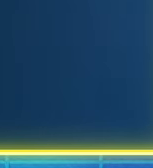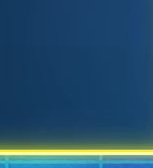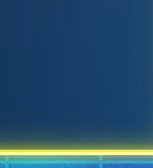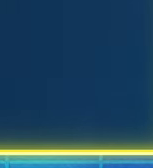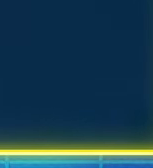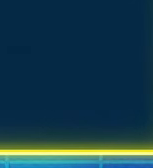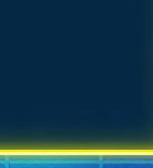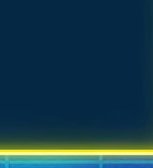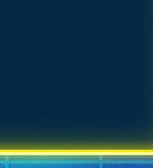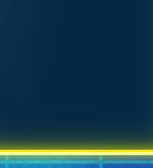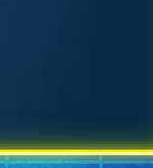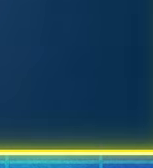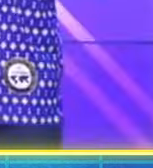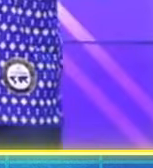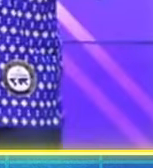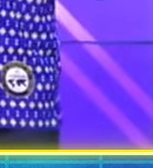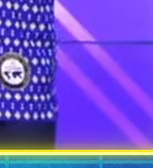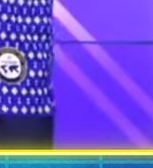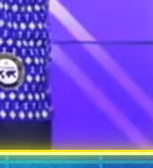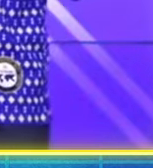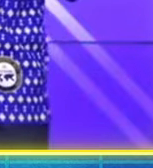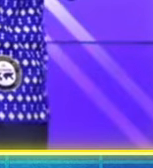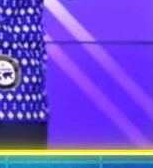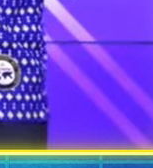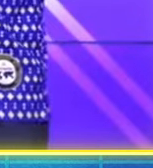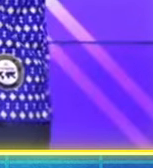his struggles.